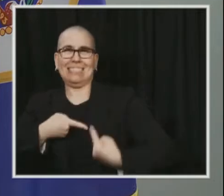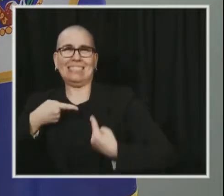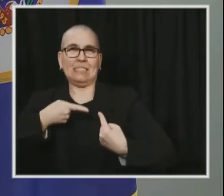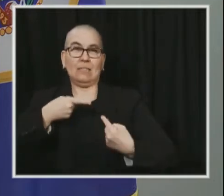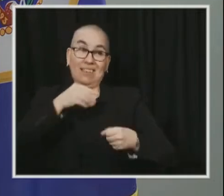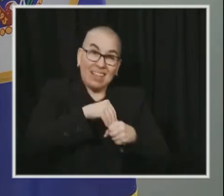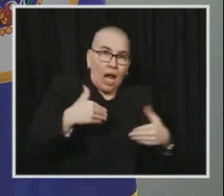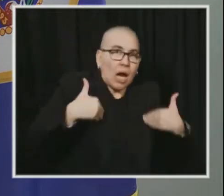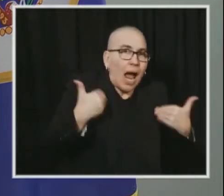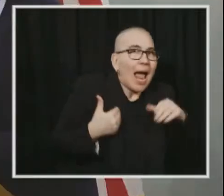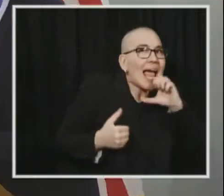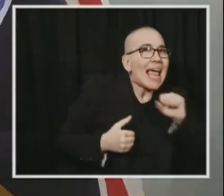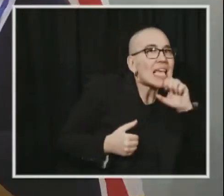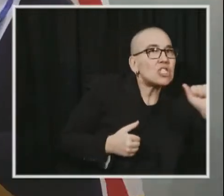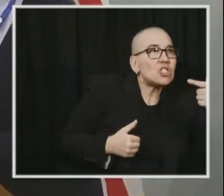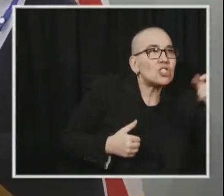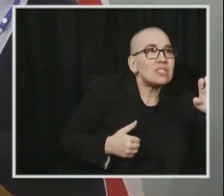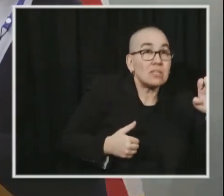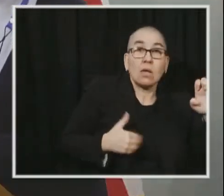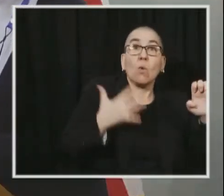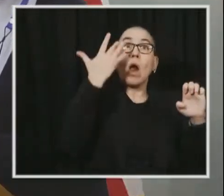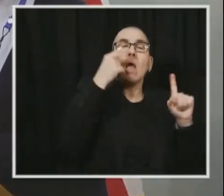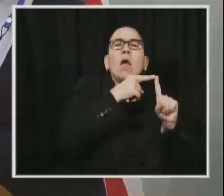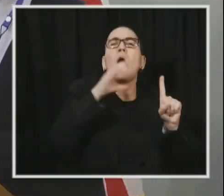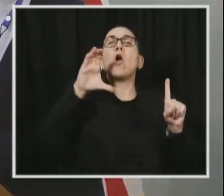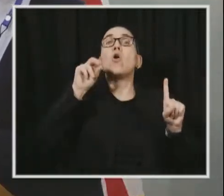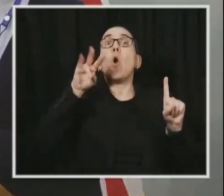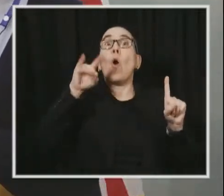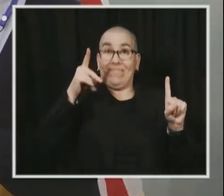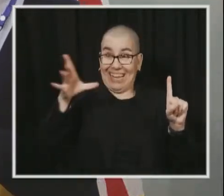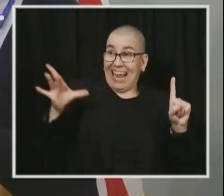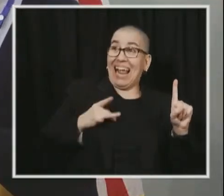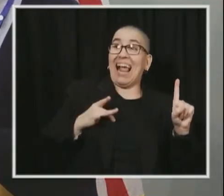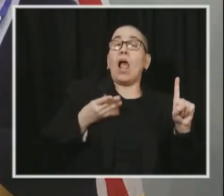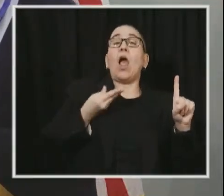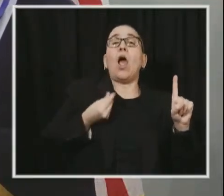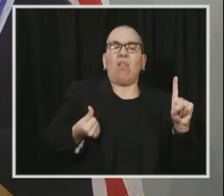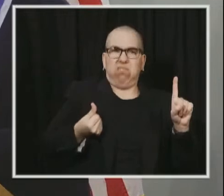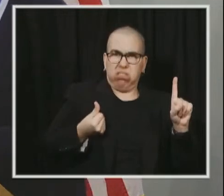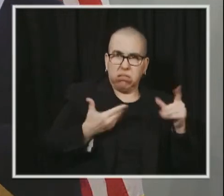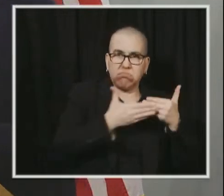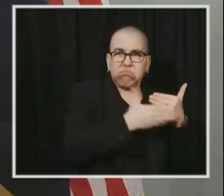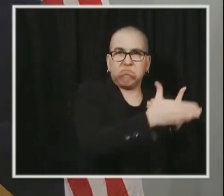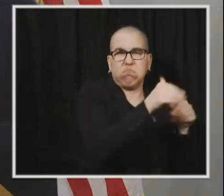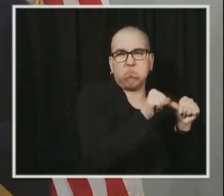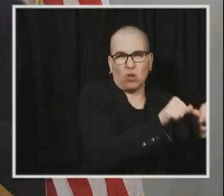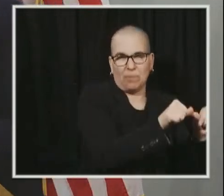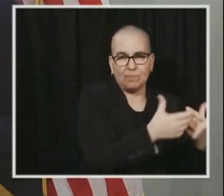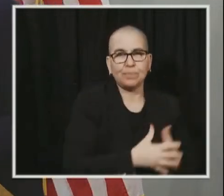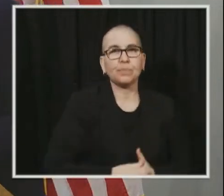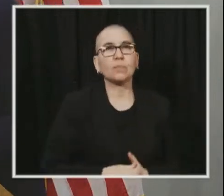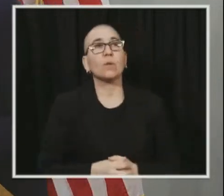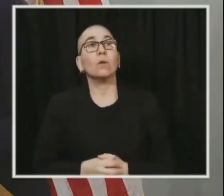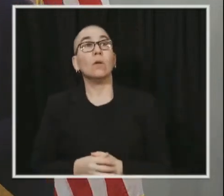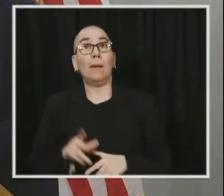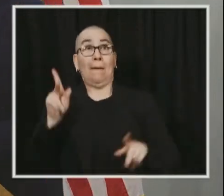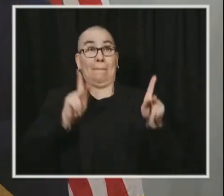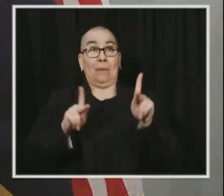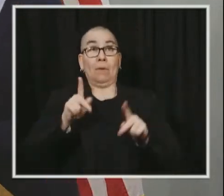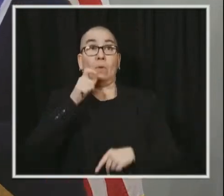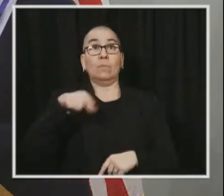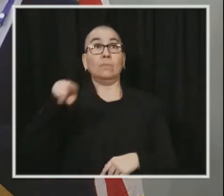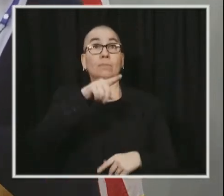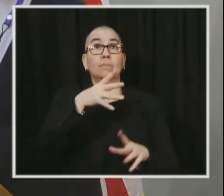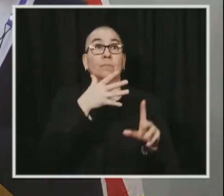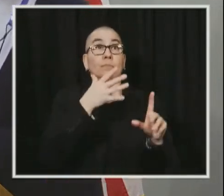complications when combined with COVID. And so the people who are vaccine eligible age, so 16 plus